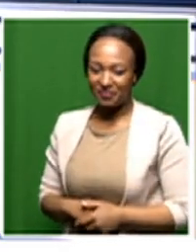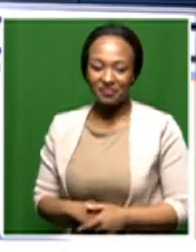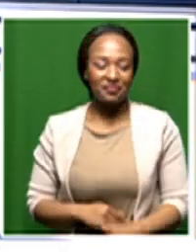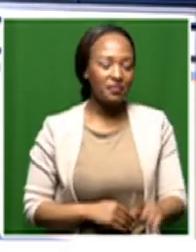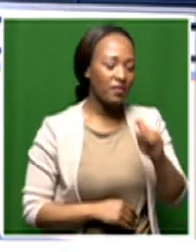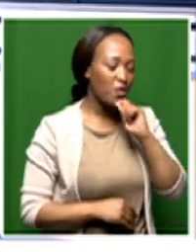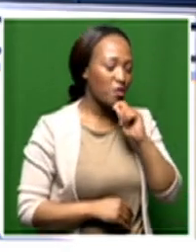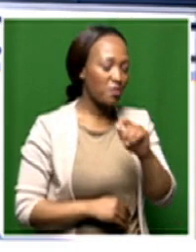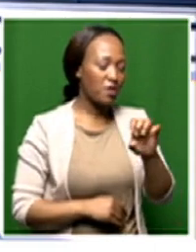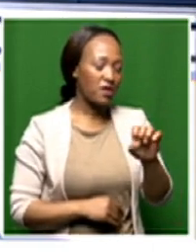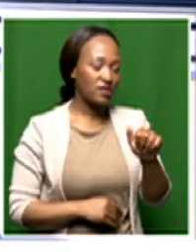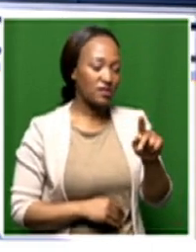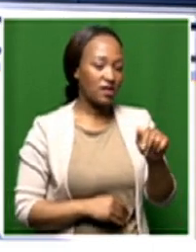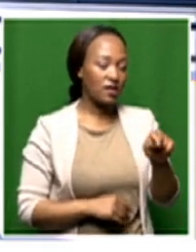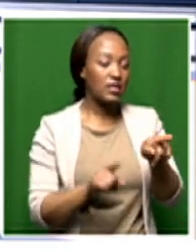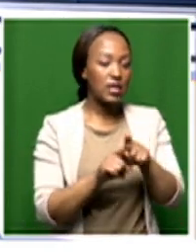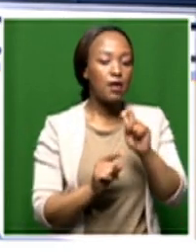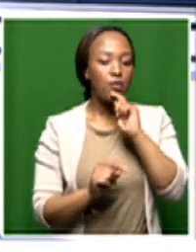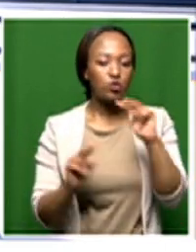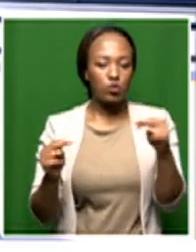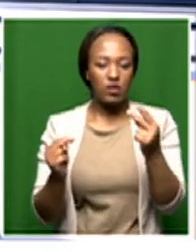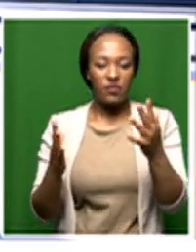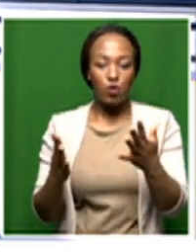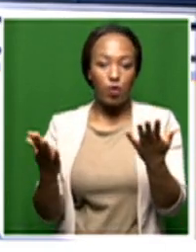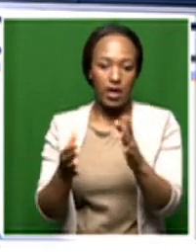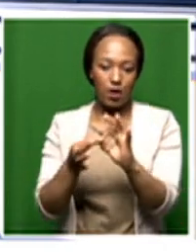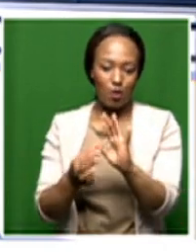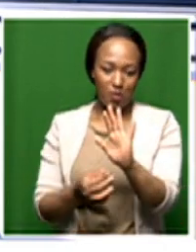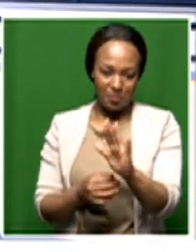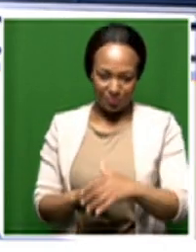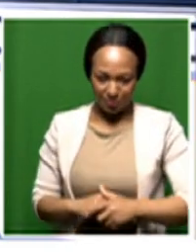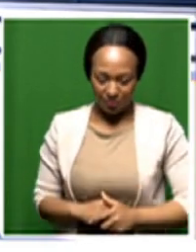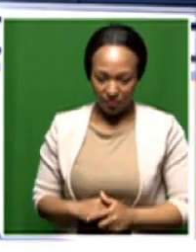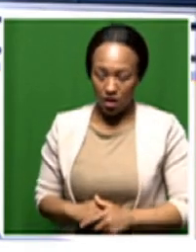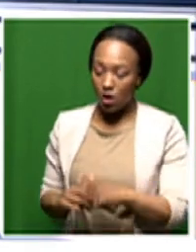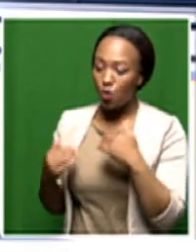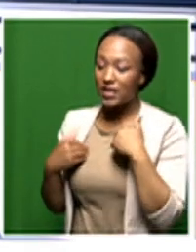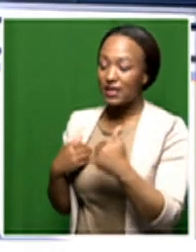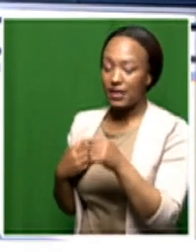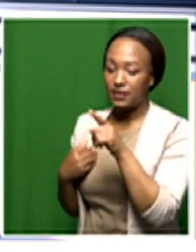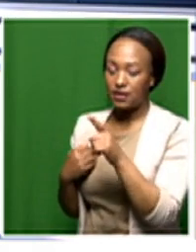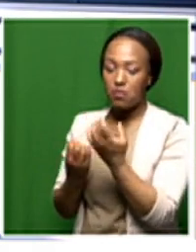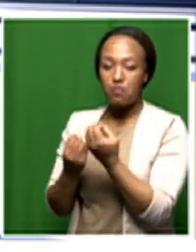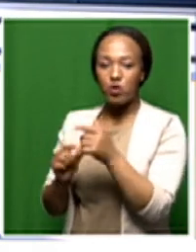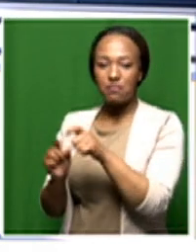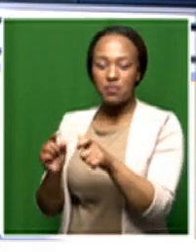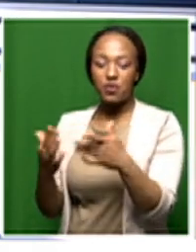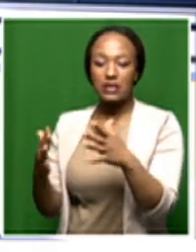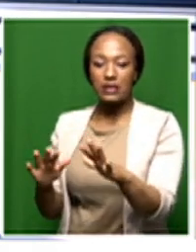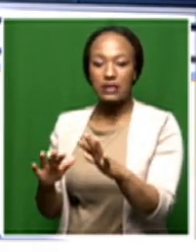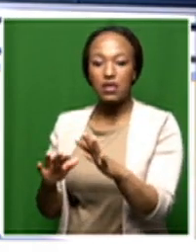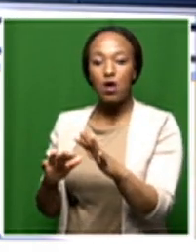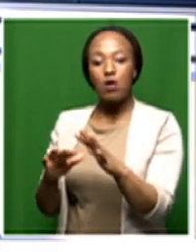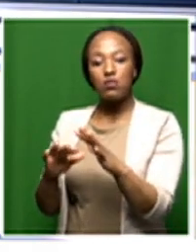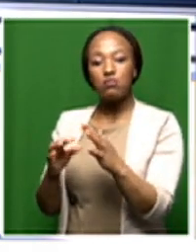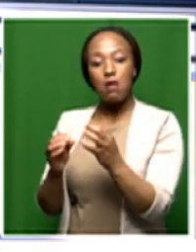Sakina, and good morning to the viewers at home as well. So let's just start with what, for most people, at least the ones who